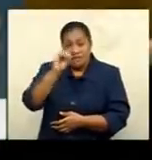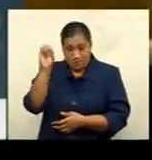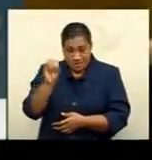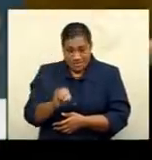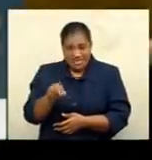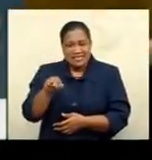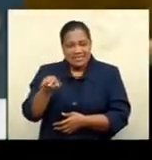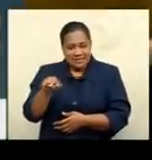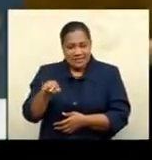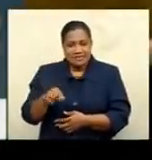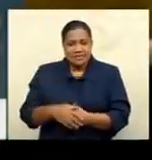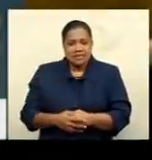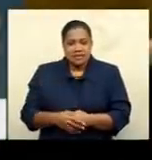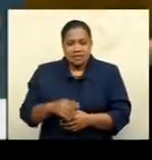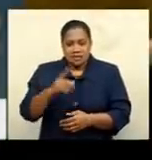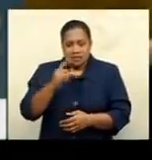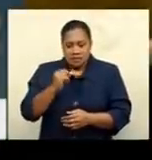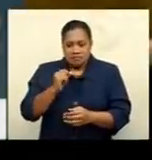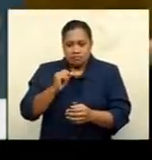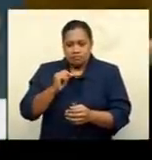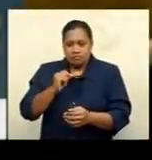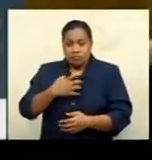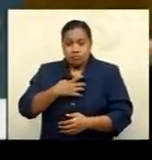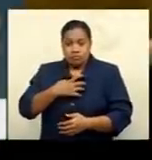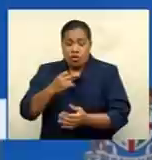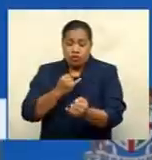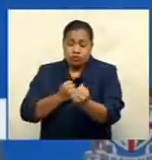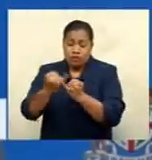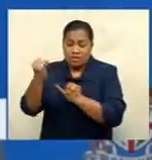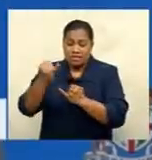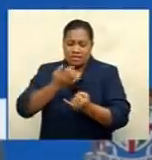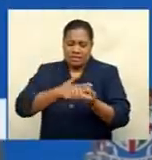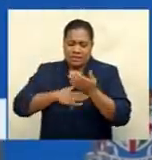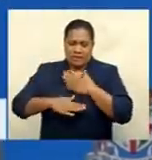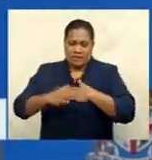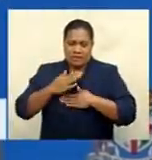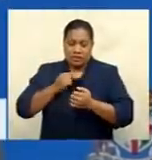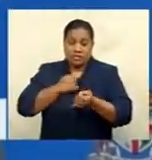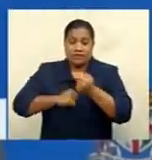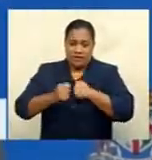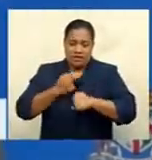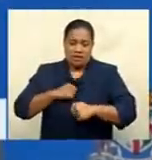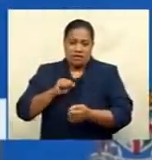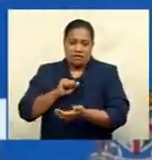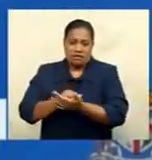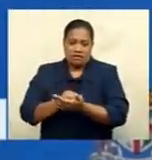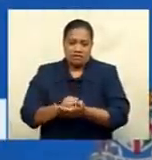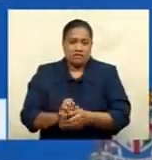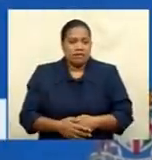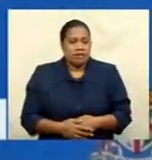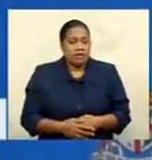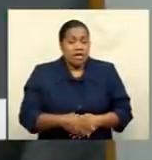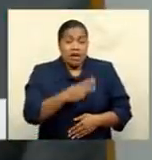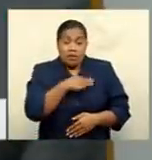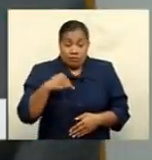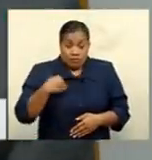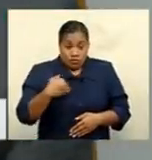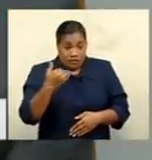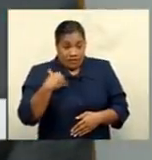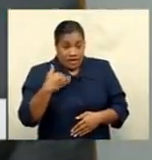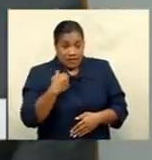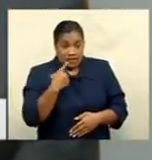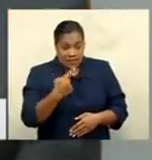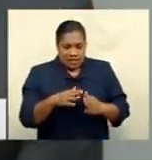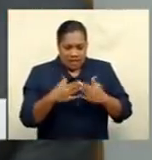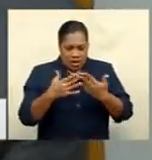likely to suffer worse from COVID-19 disease. The Ministry of Health says they are also analyzing data of the COVID